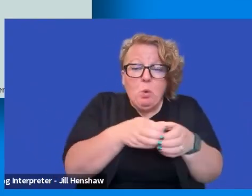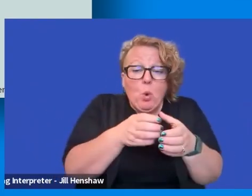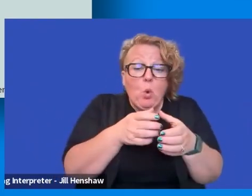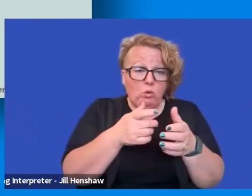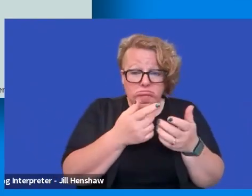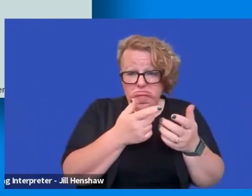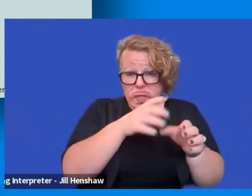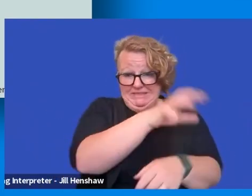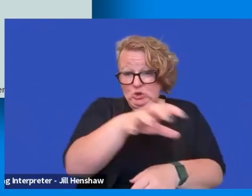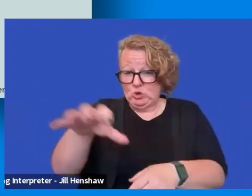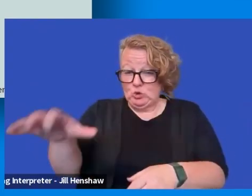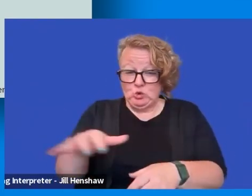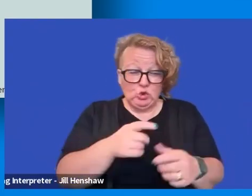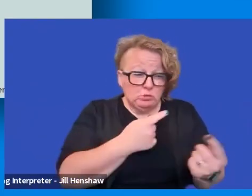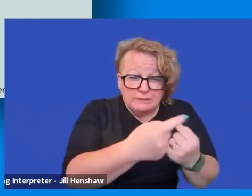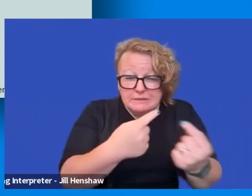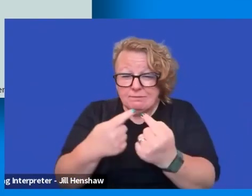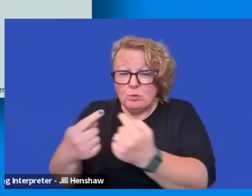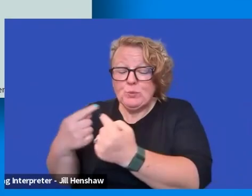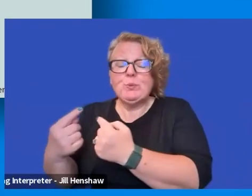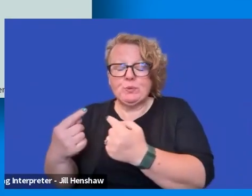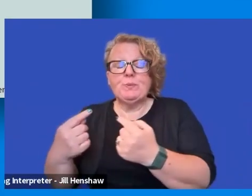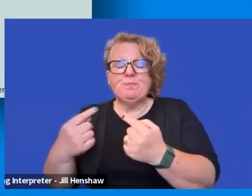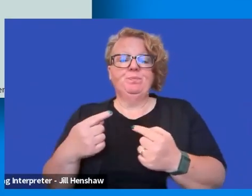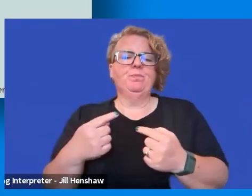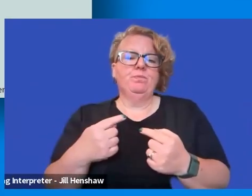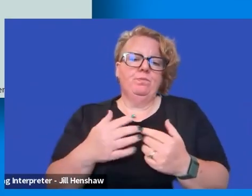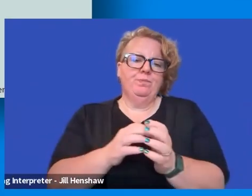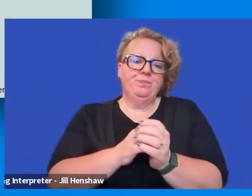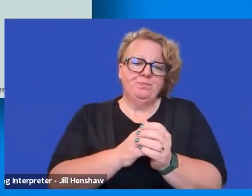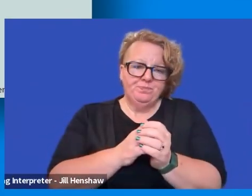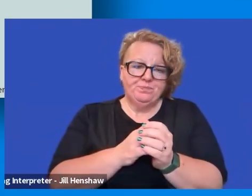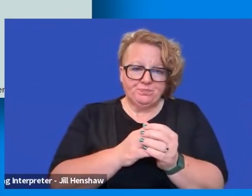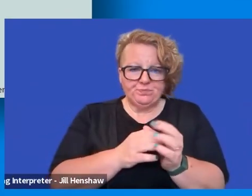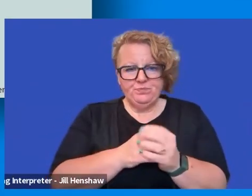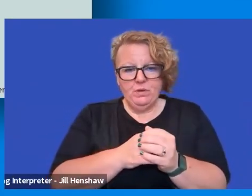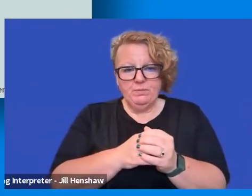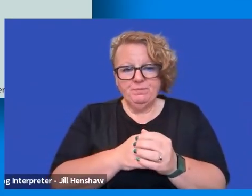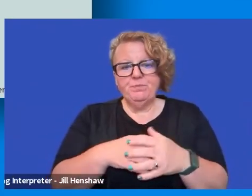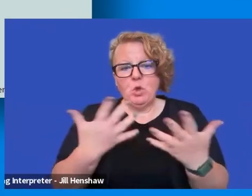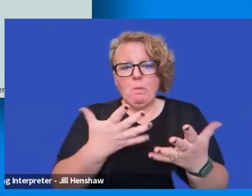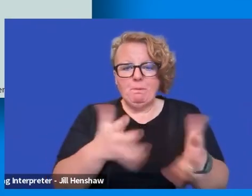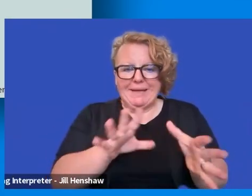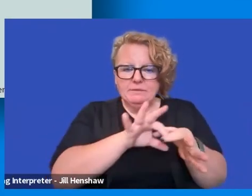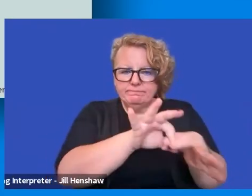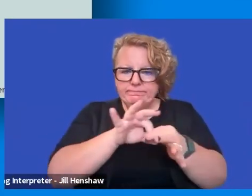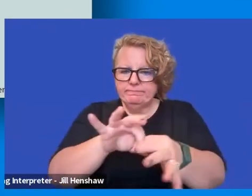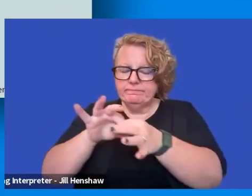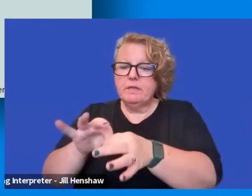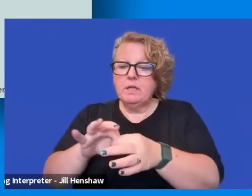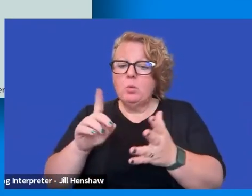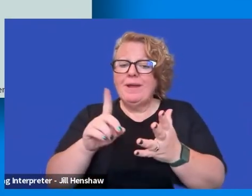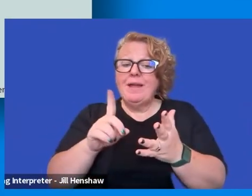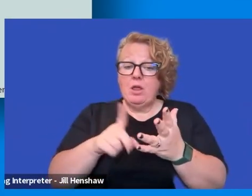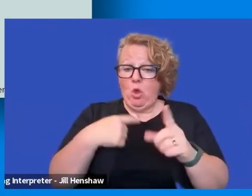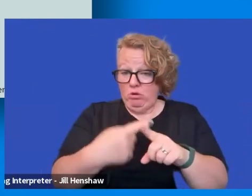as research managers from research-intensive universities. This was in collaboration with the Oxford